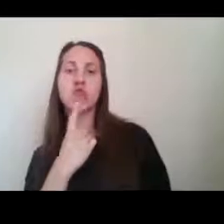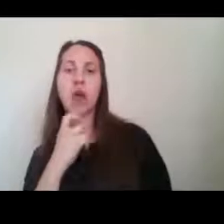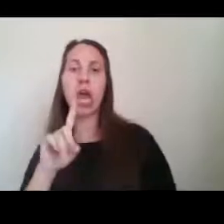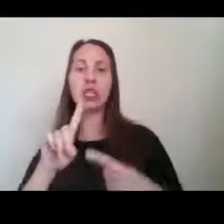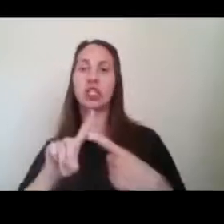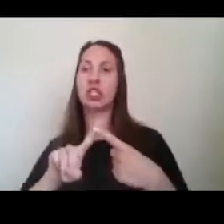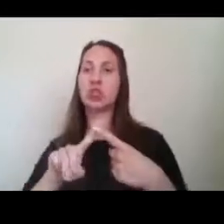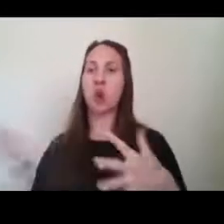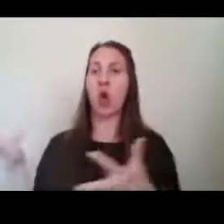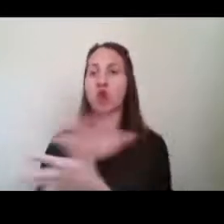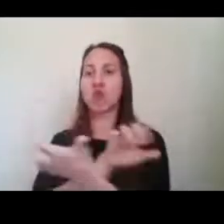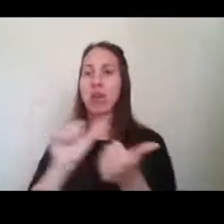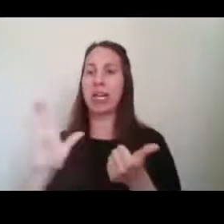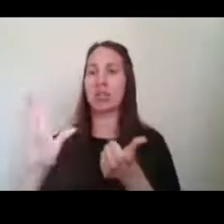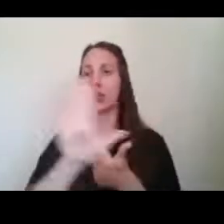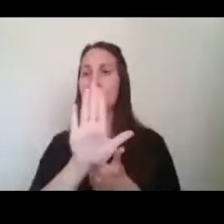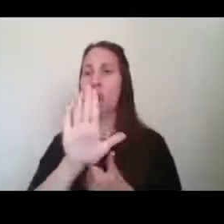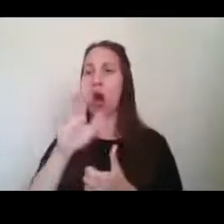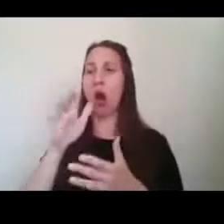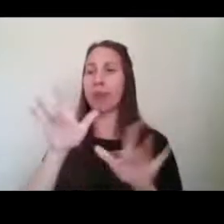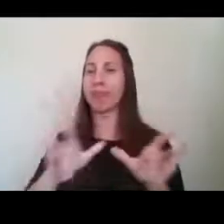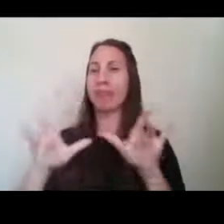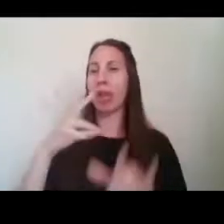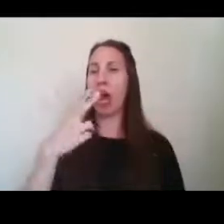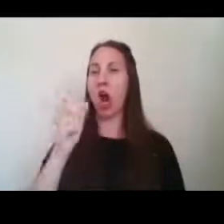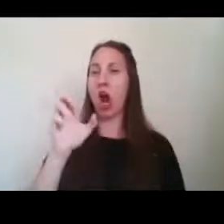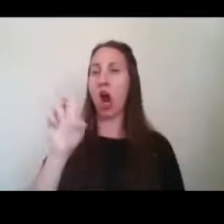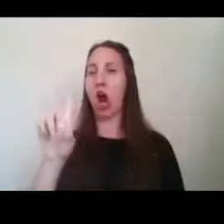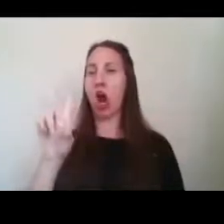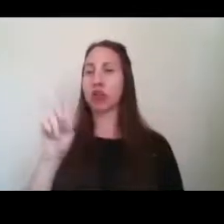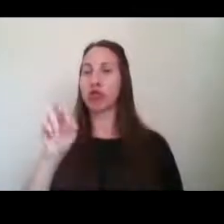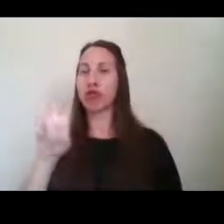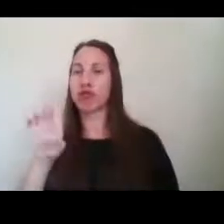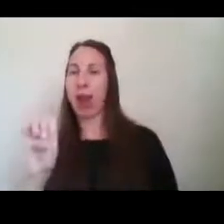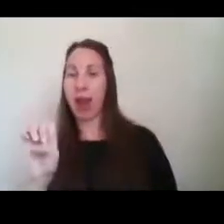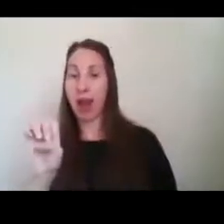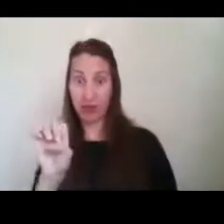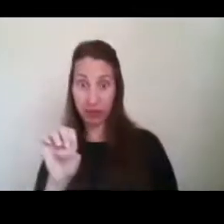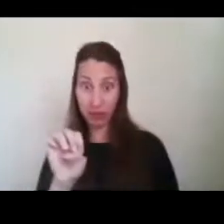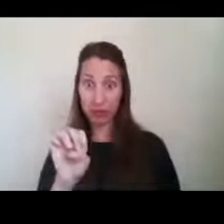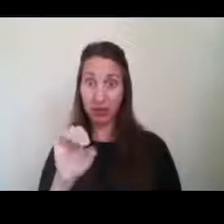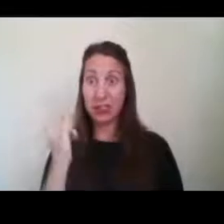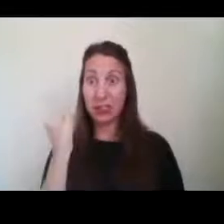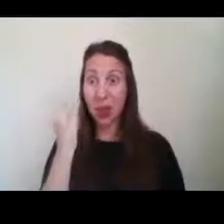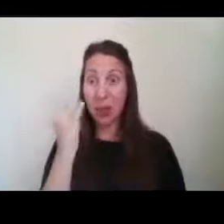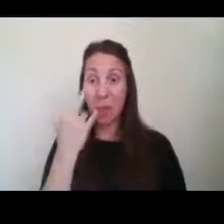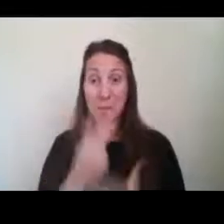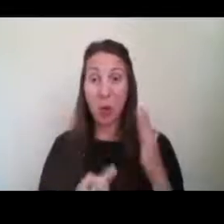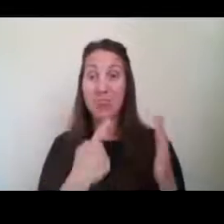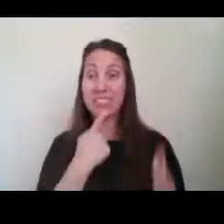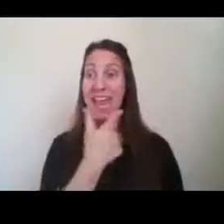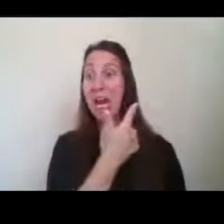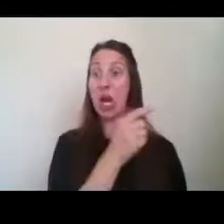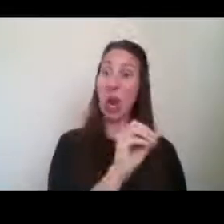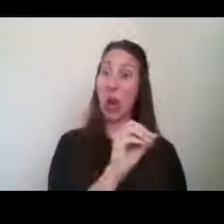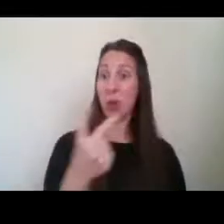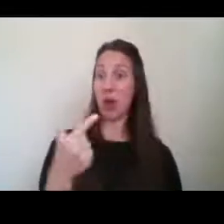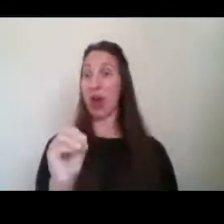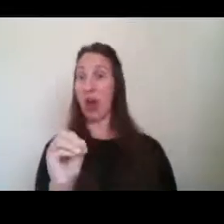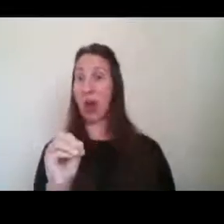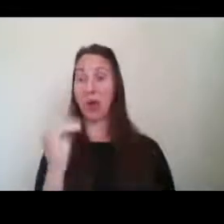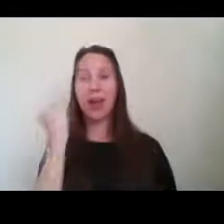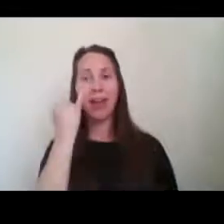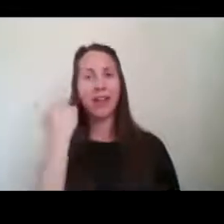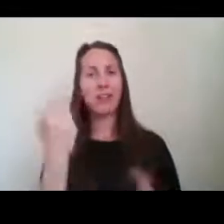assistive technology does not have the color changes announced. So both would be read back as go, and obviously with very